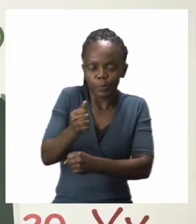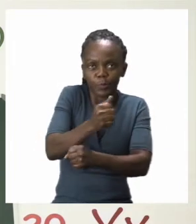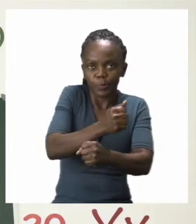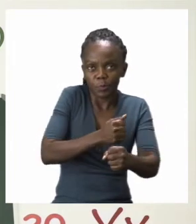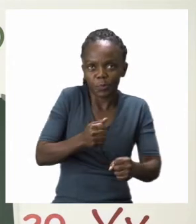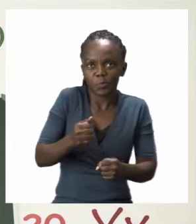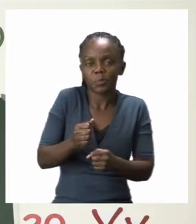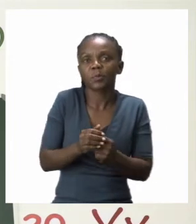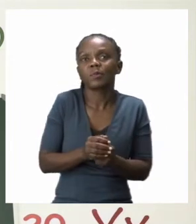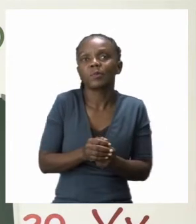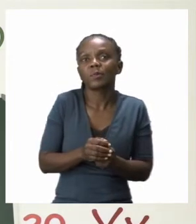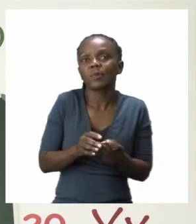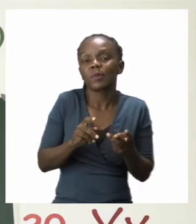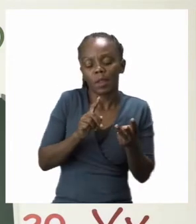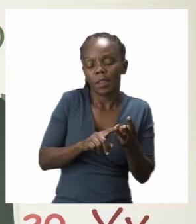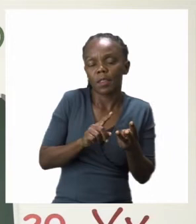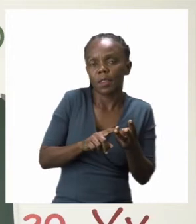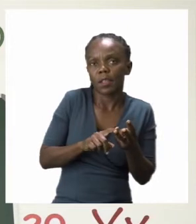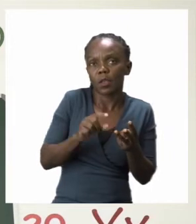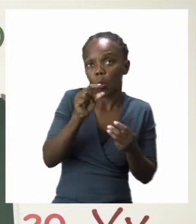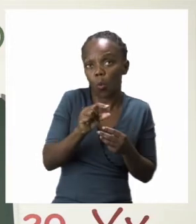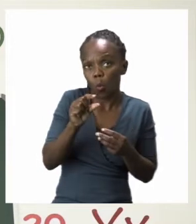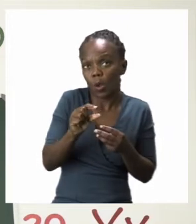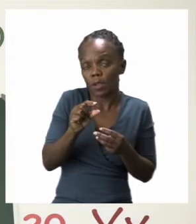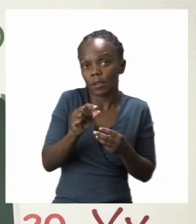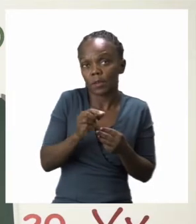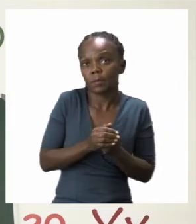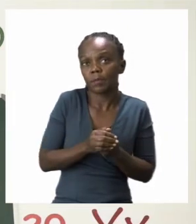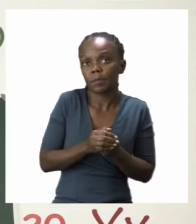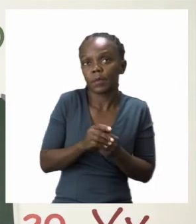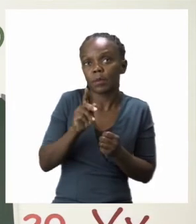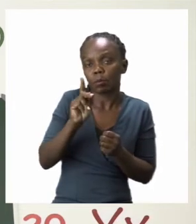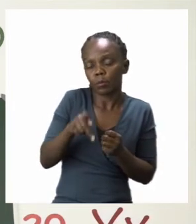Then the next one that we have that has P in it is